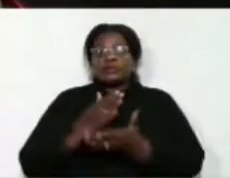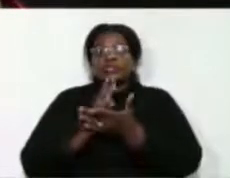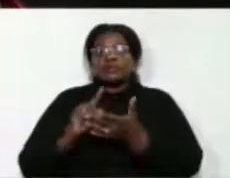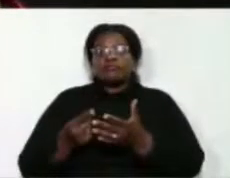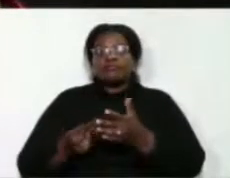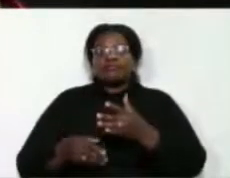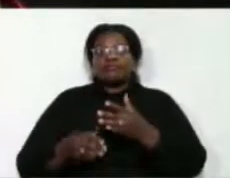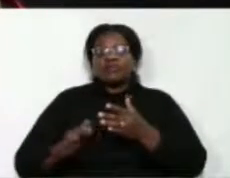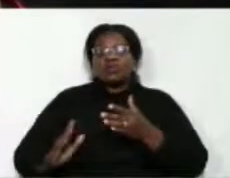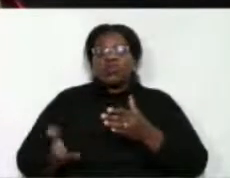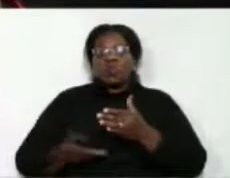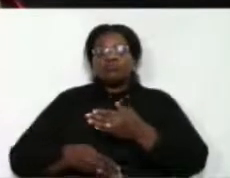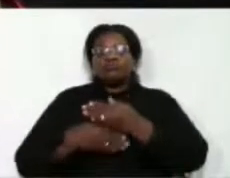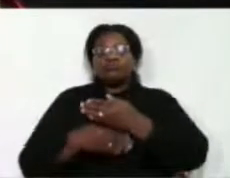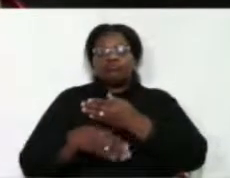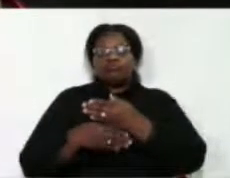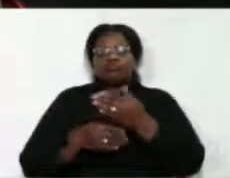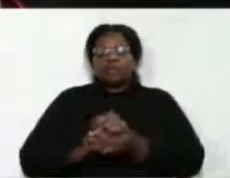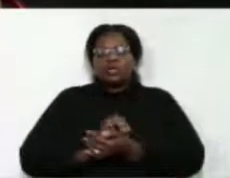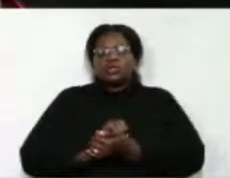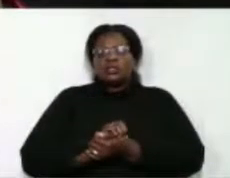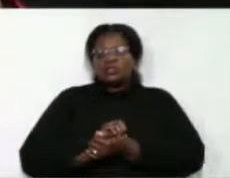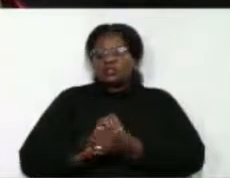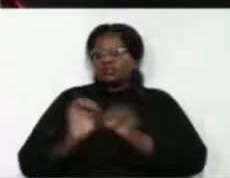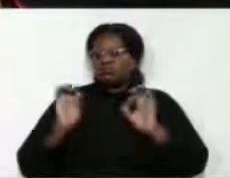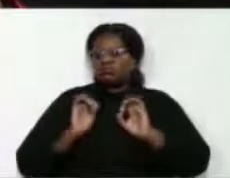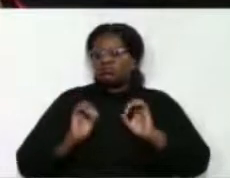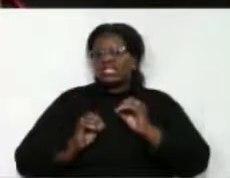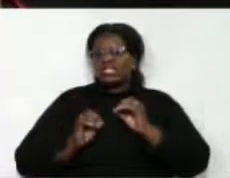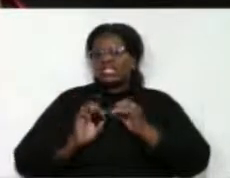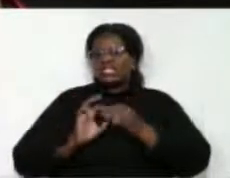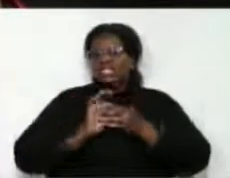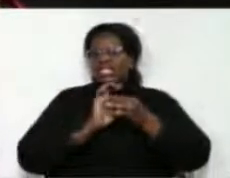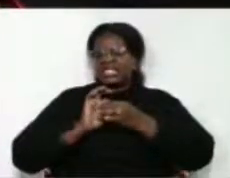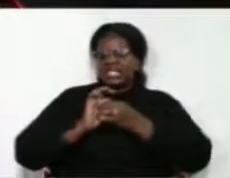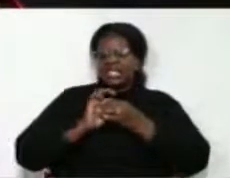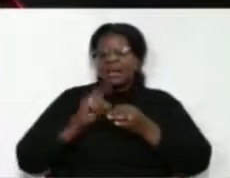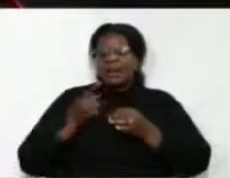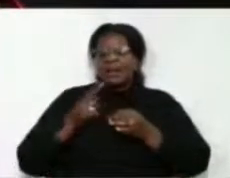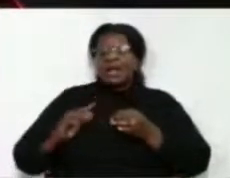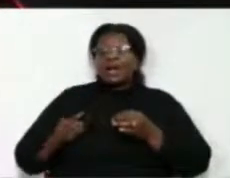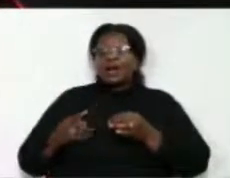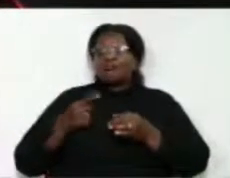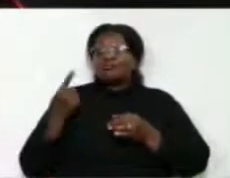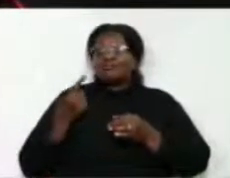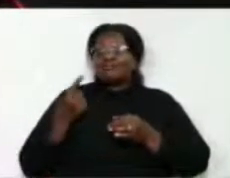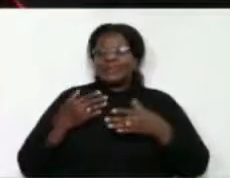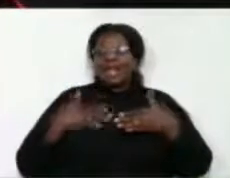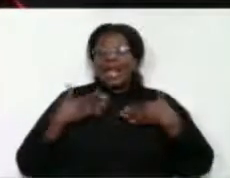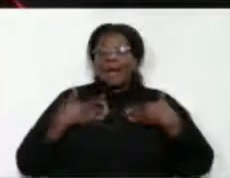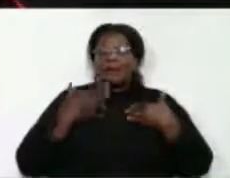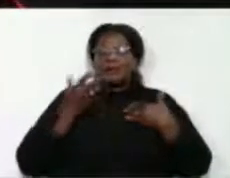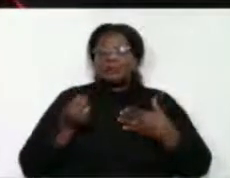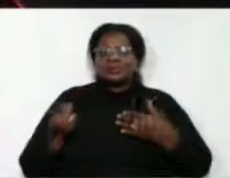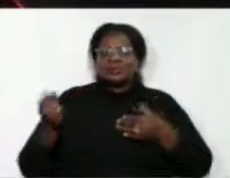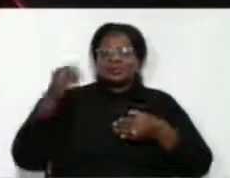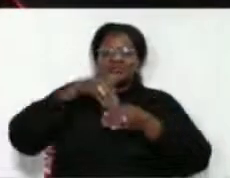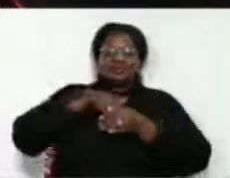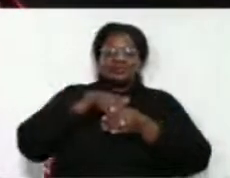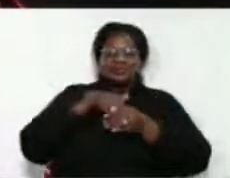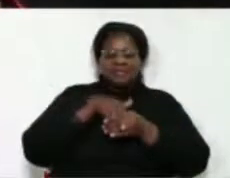to add on? I don't think so, because I'm desperate to get on to the next part, even though it's a bit tough